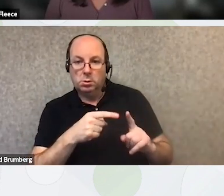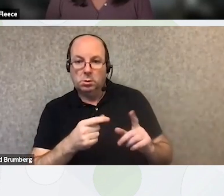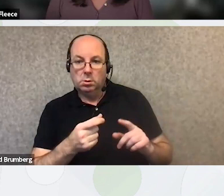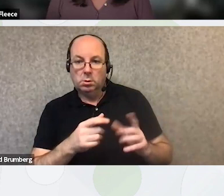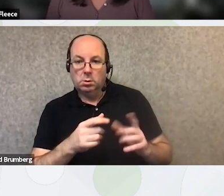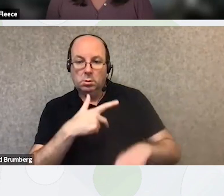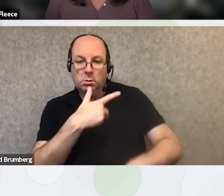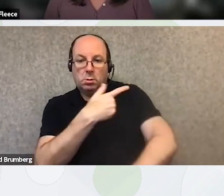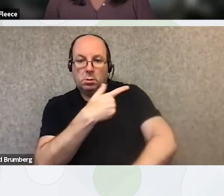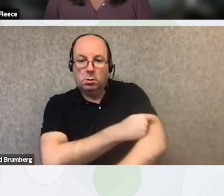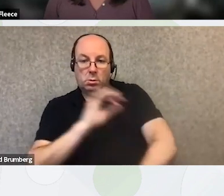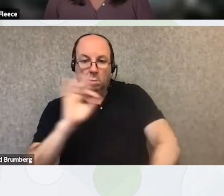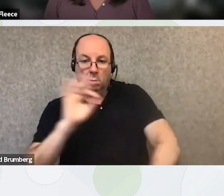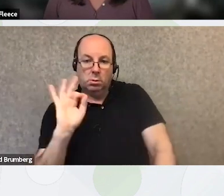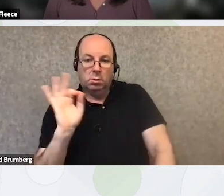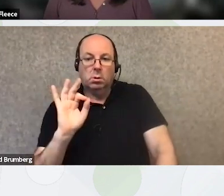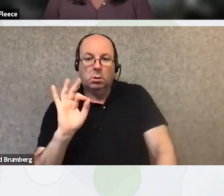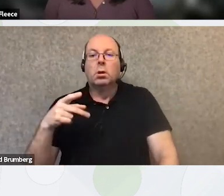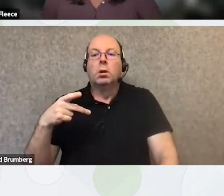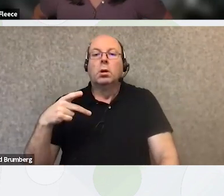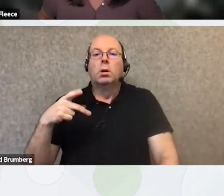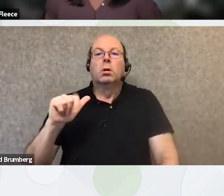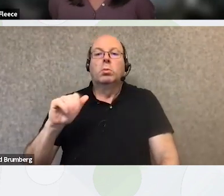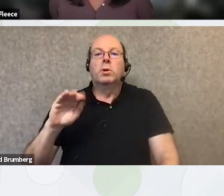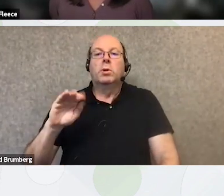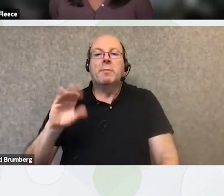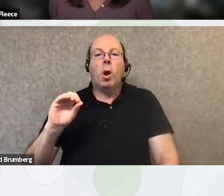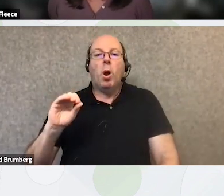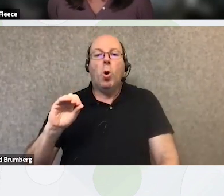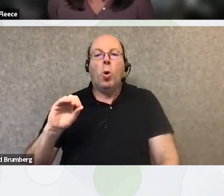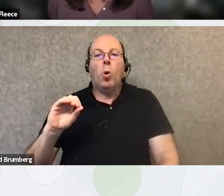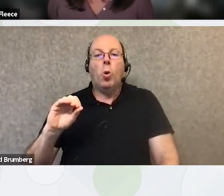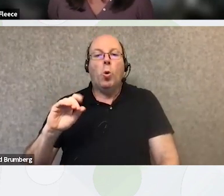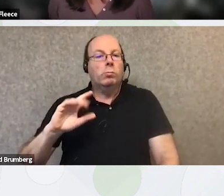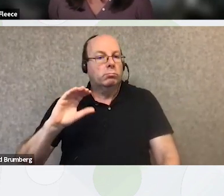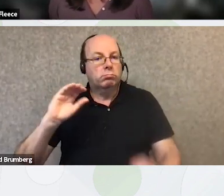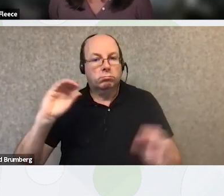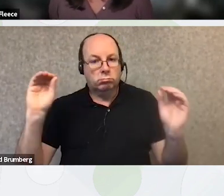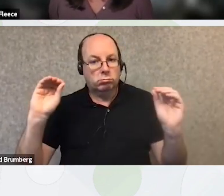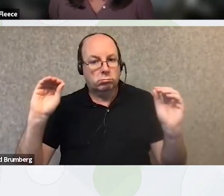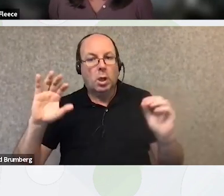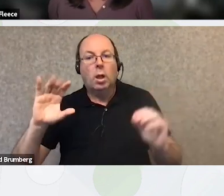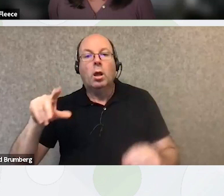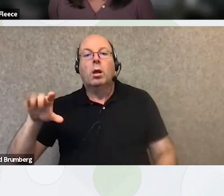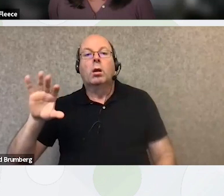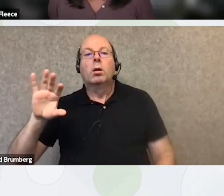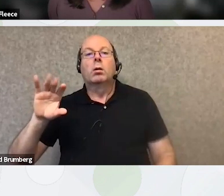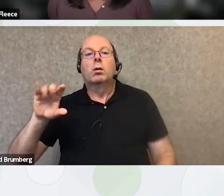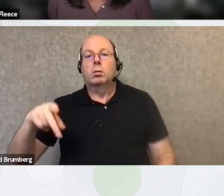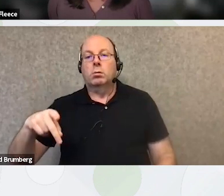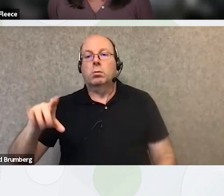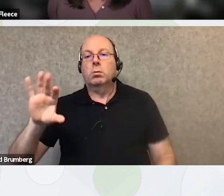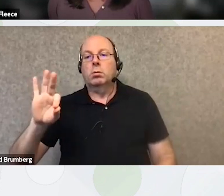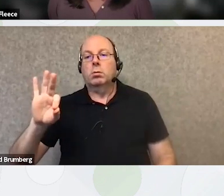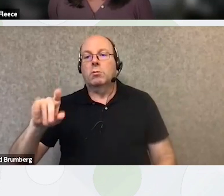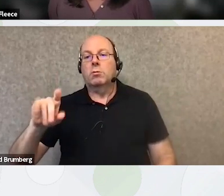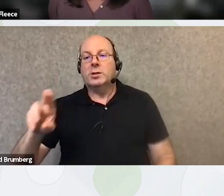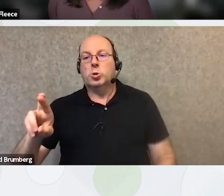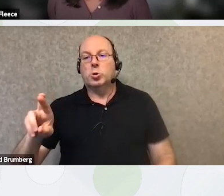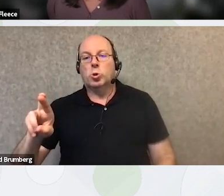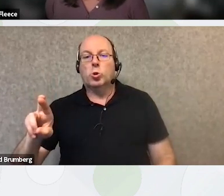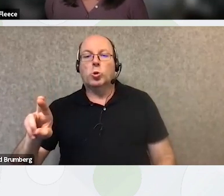would have been seen in the placebo group as well. And then in Pfizer, there are 3 events found in a little less